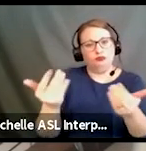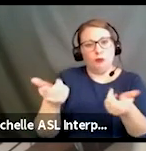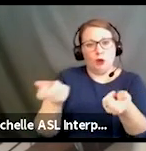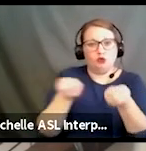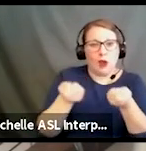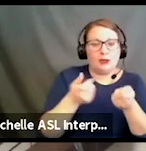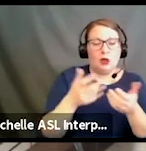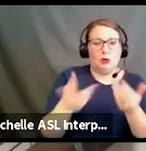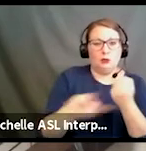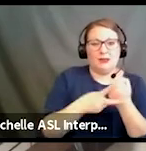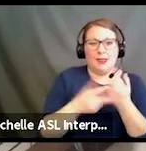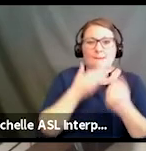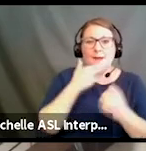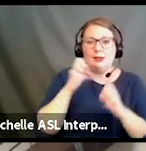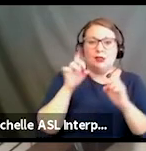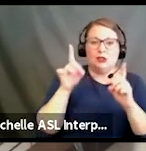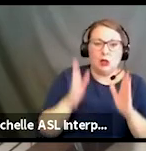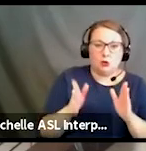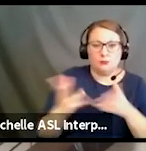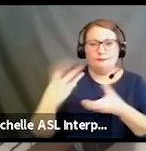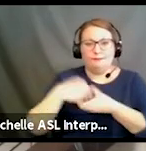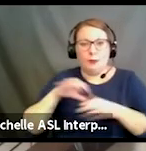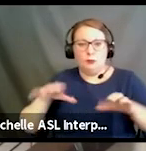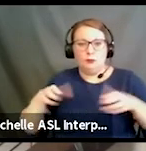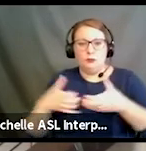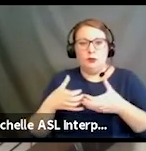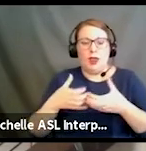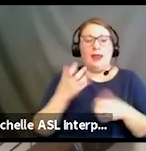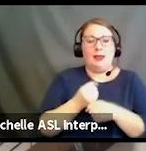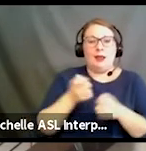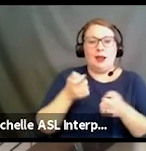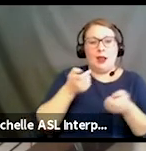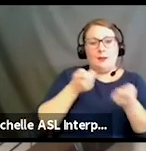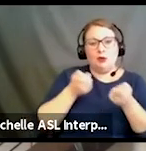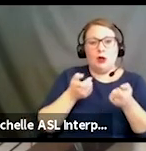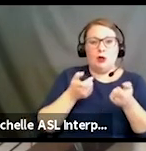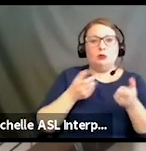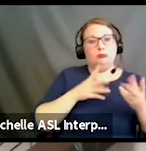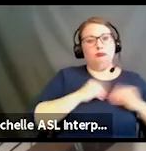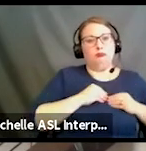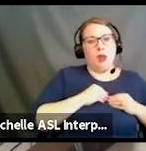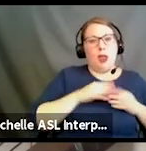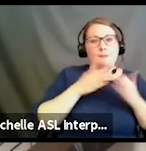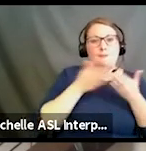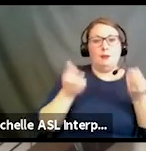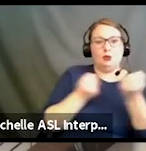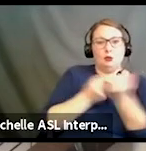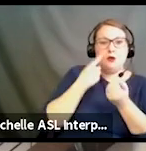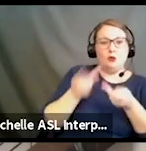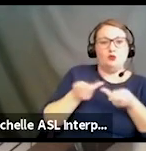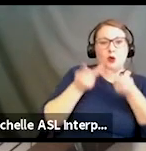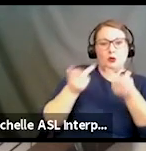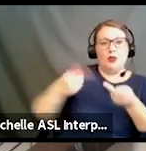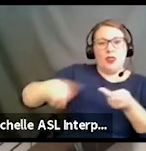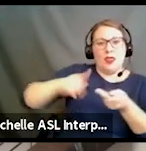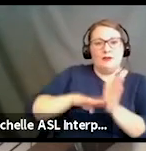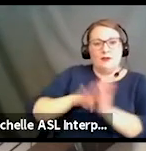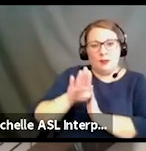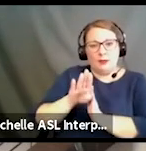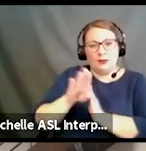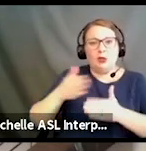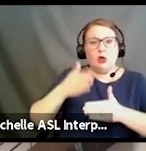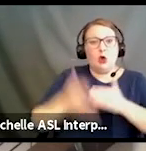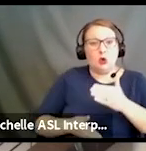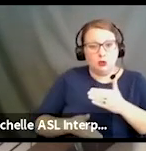the best educators to our ranks, and getting administrative buy-in and public support for the proposal they developed. In